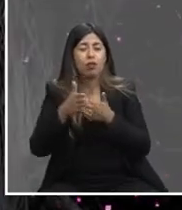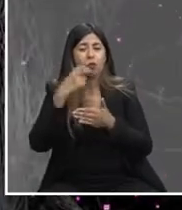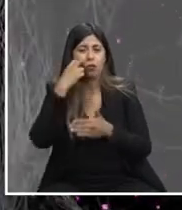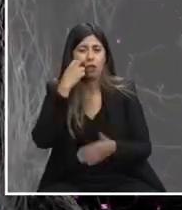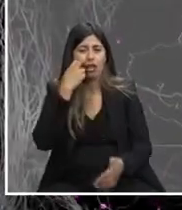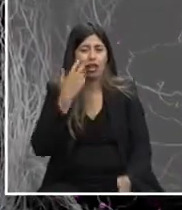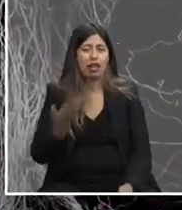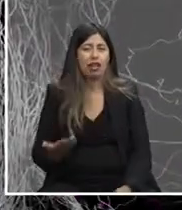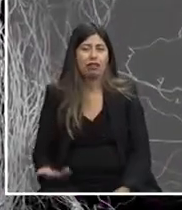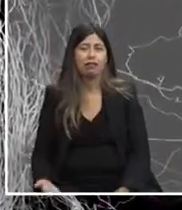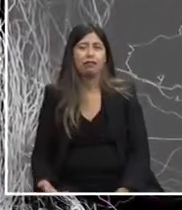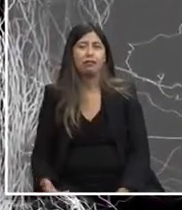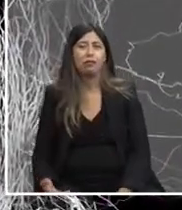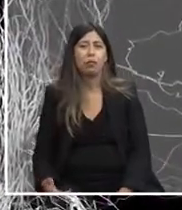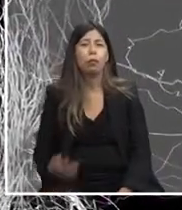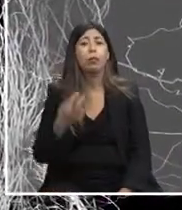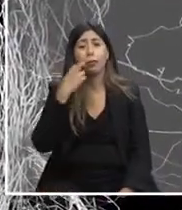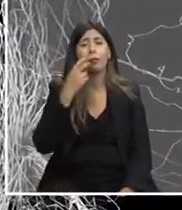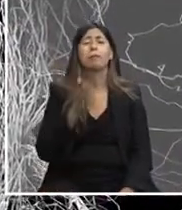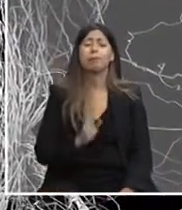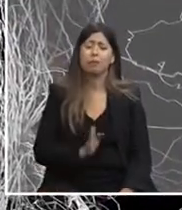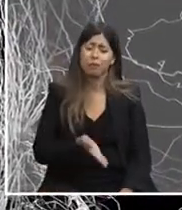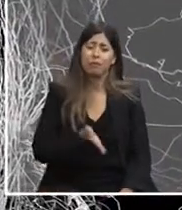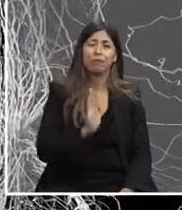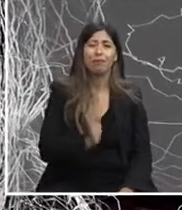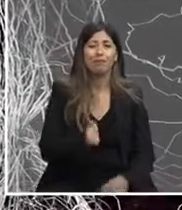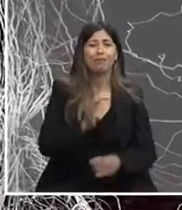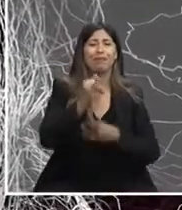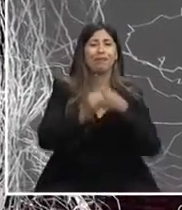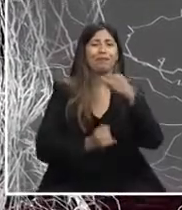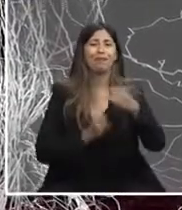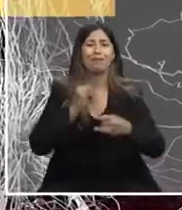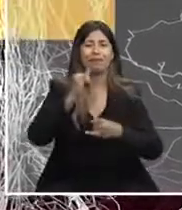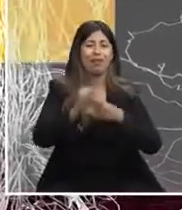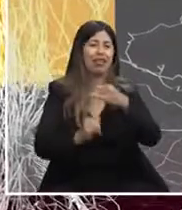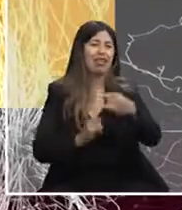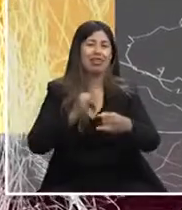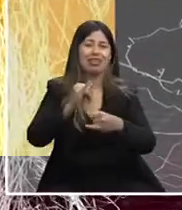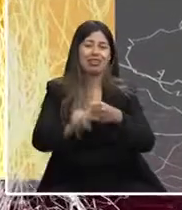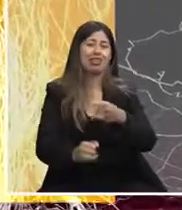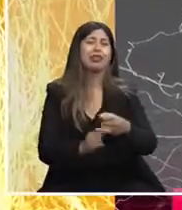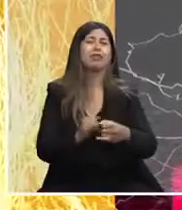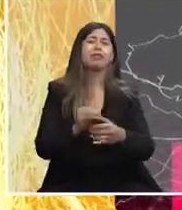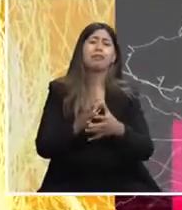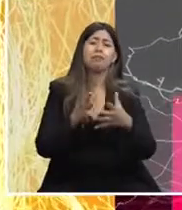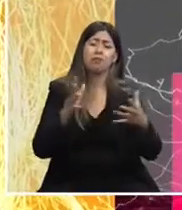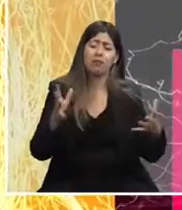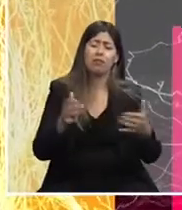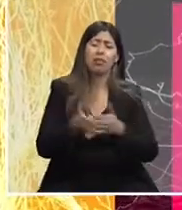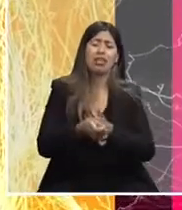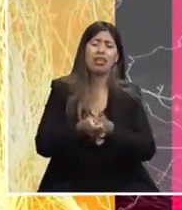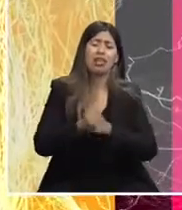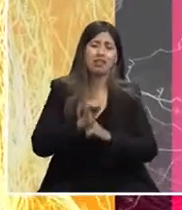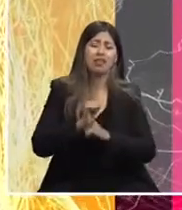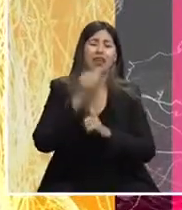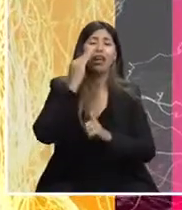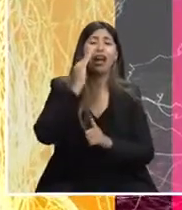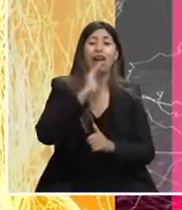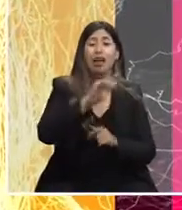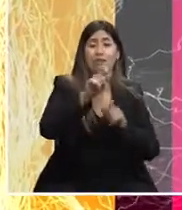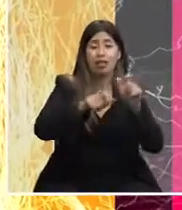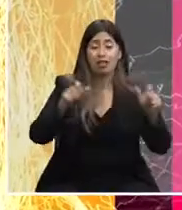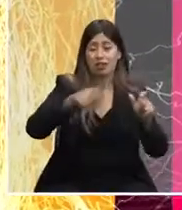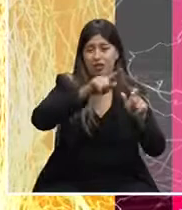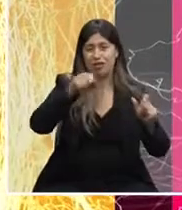priority. There will be great challenges in getting people to look far enough ahead to see beyond the parochial conflicts of the